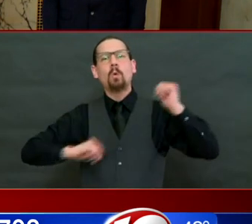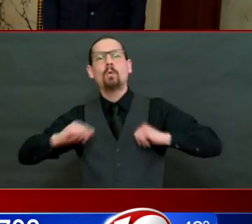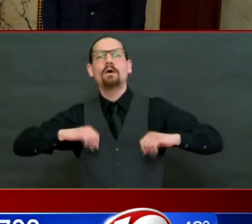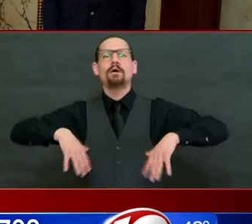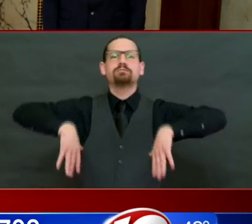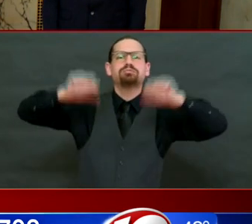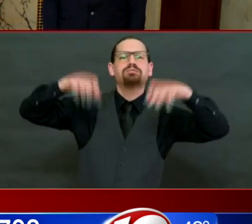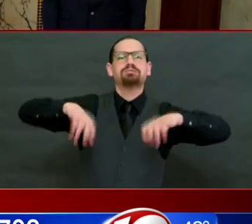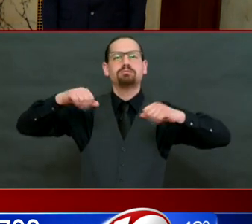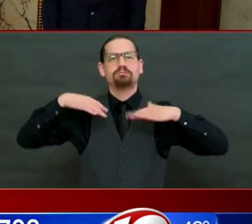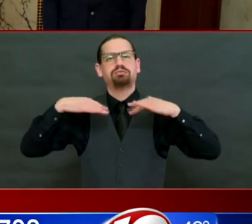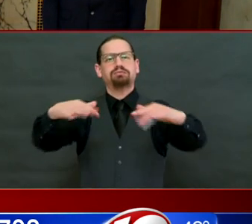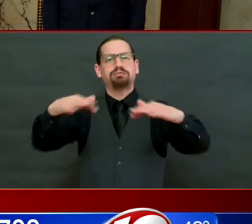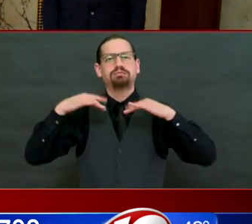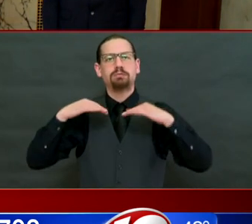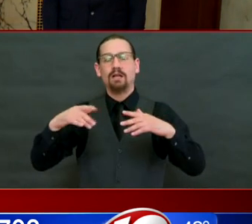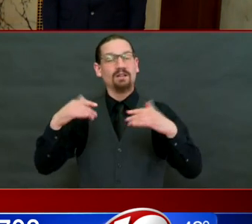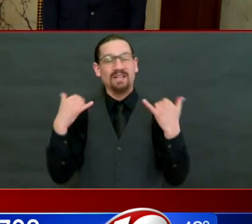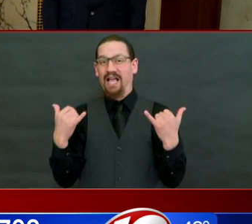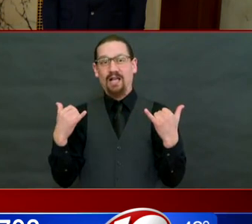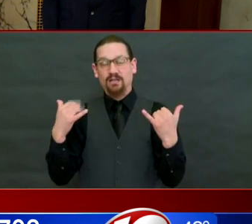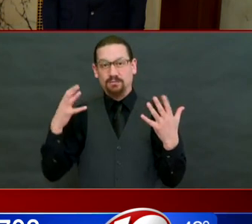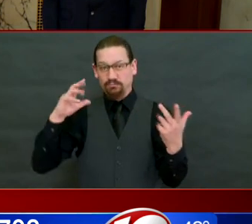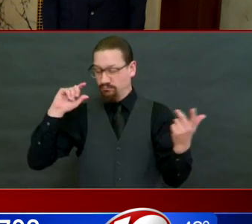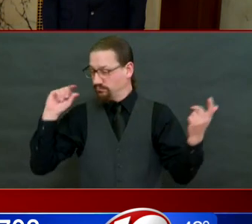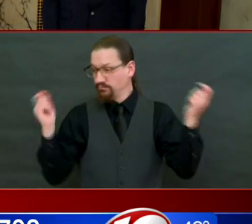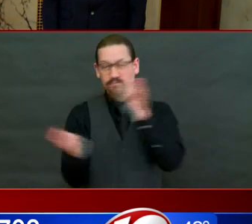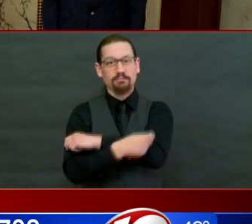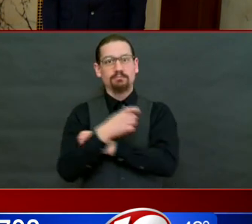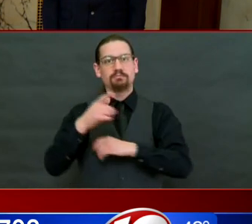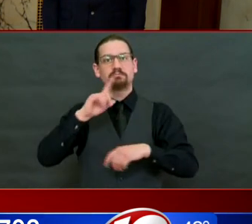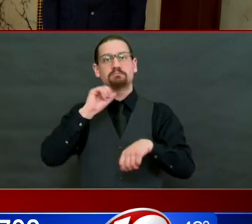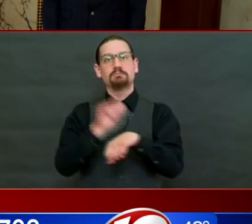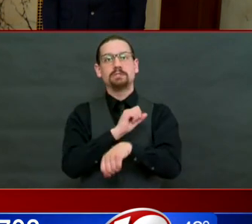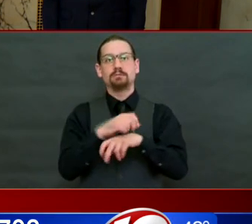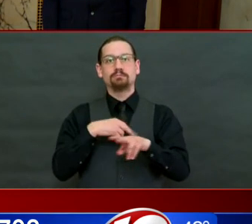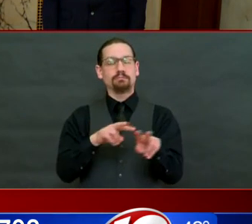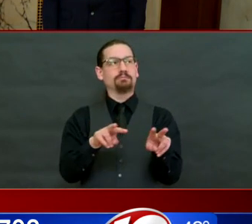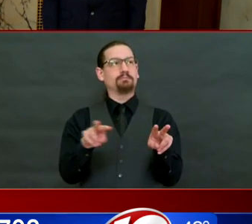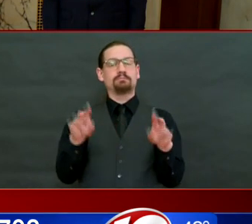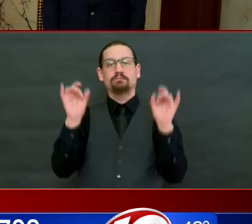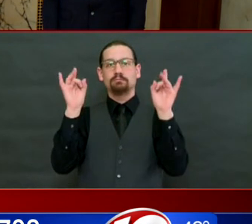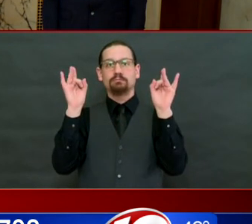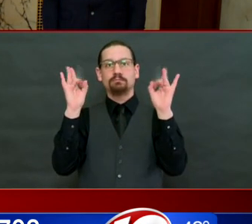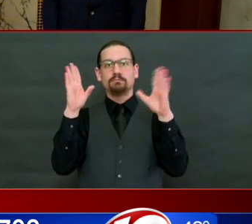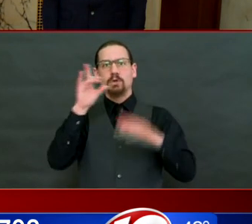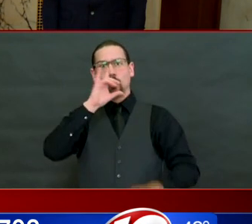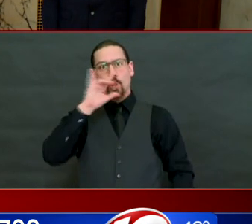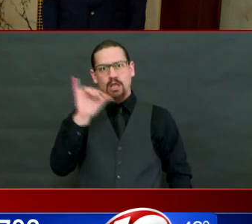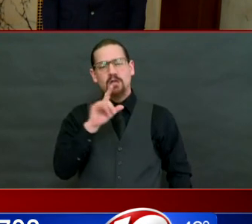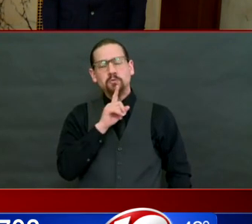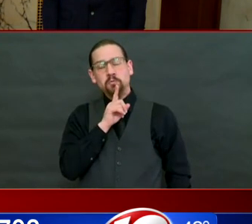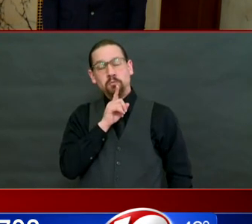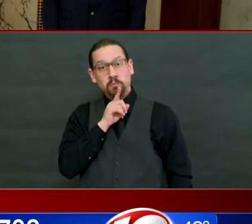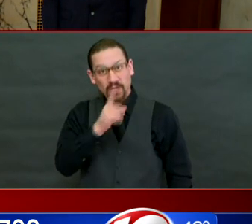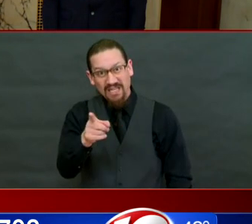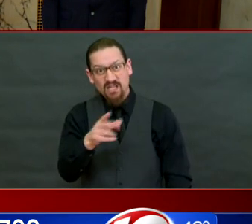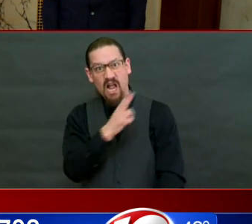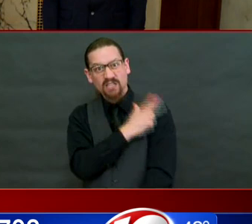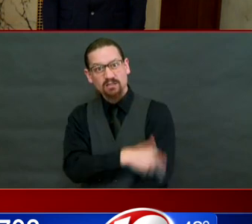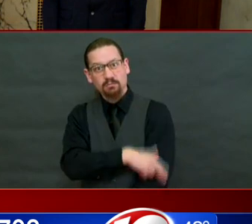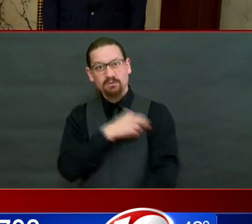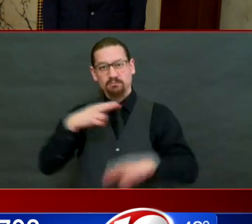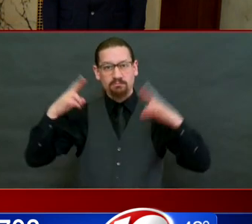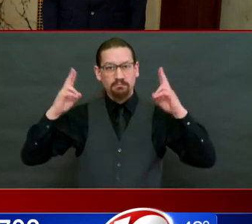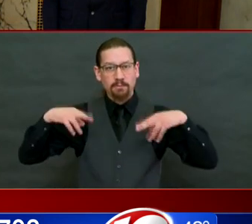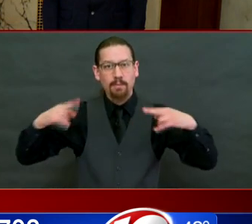happen. So the thing is, we've spent the last few months weathering the storm together and getting ready. And I feel that